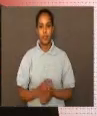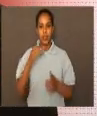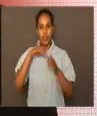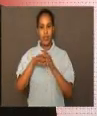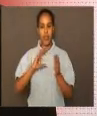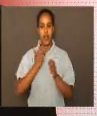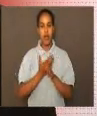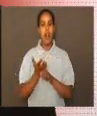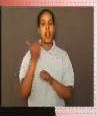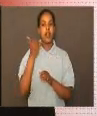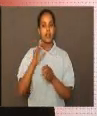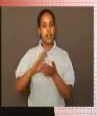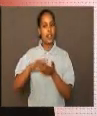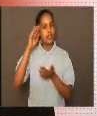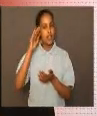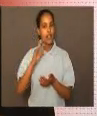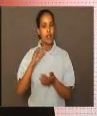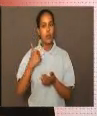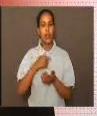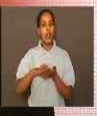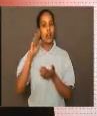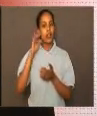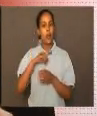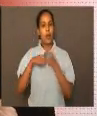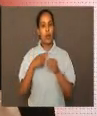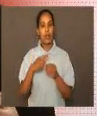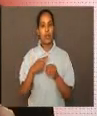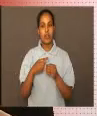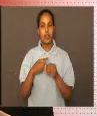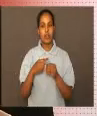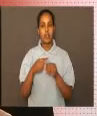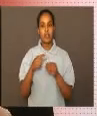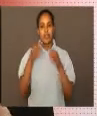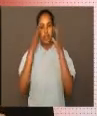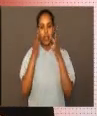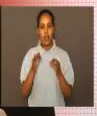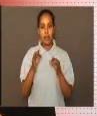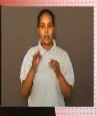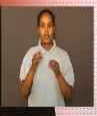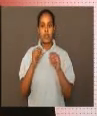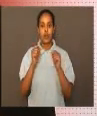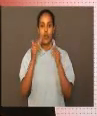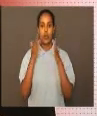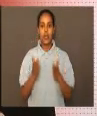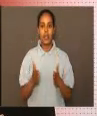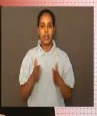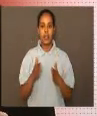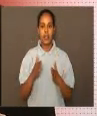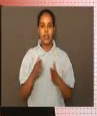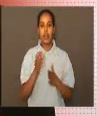In our last lesson, we learned about determining the solubility